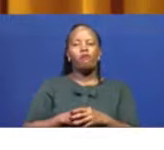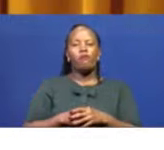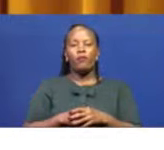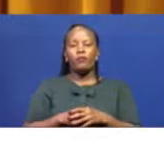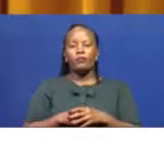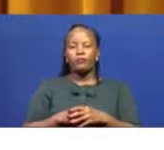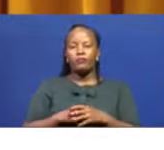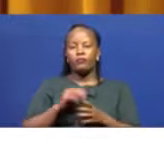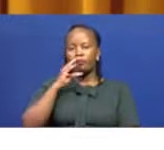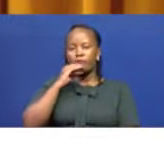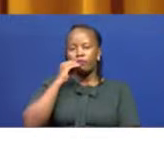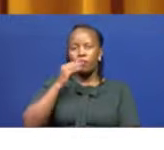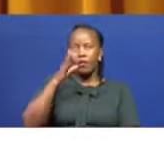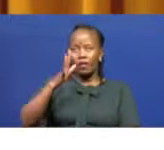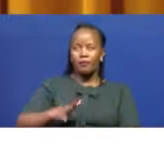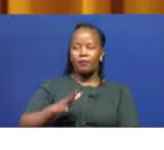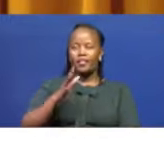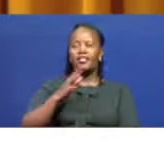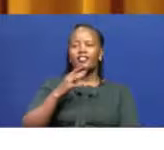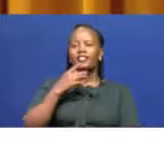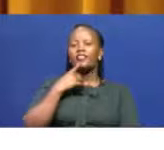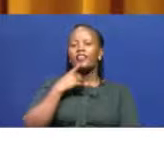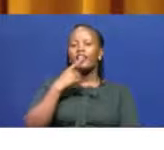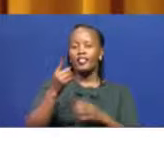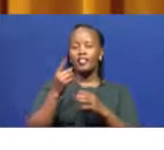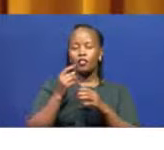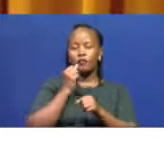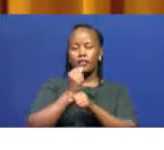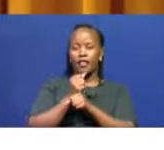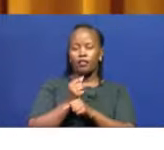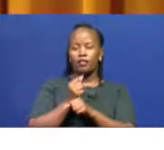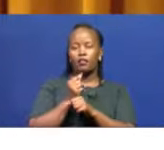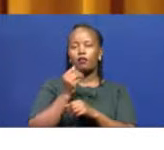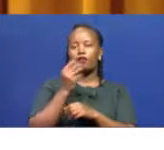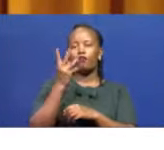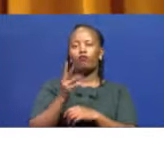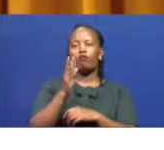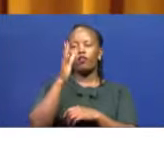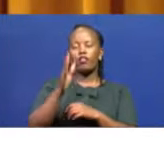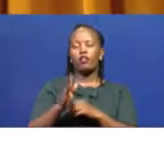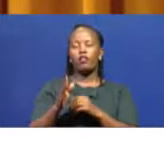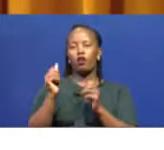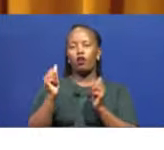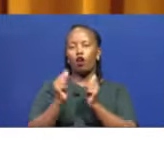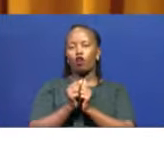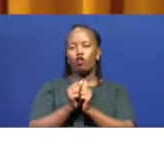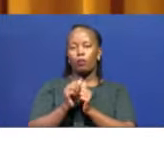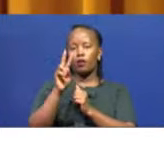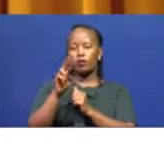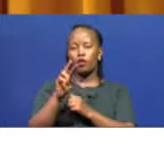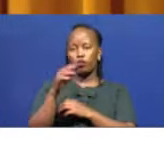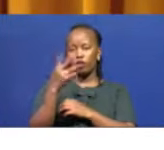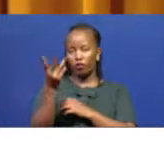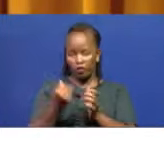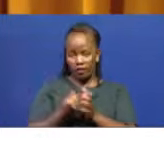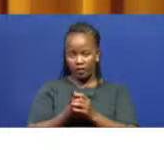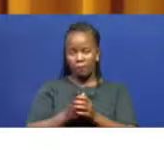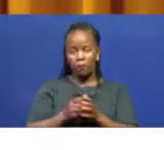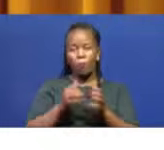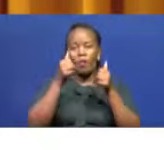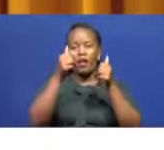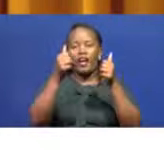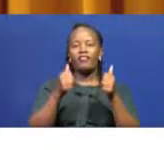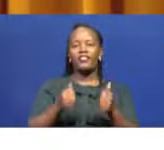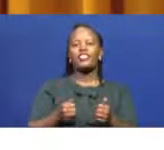directed that it be held on 4th October 2024. The advertisement appeared on 2nd